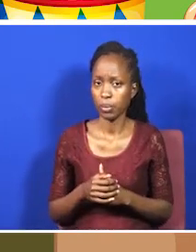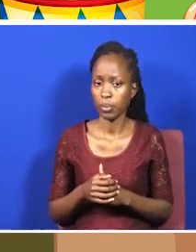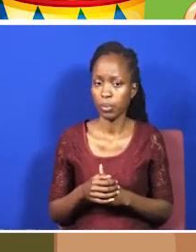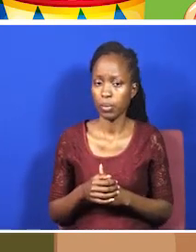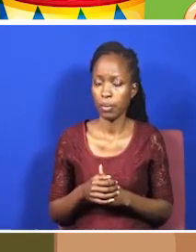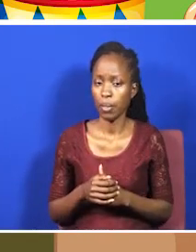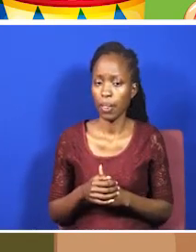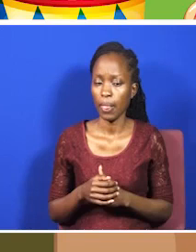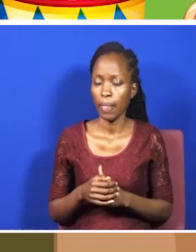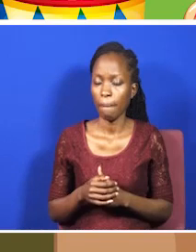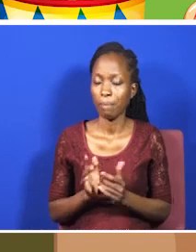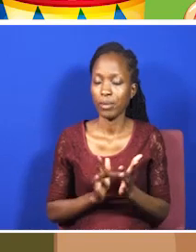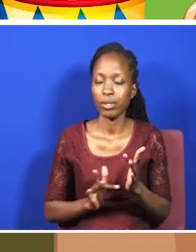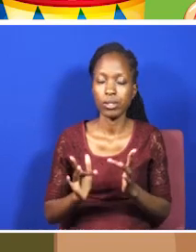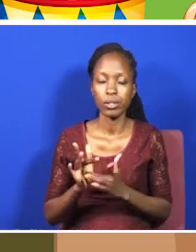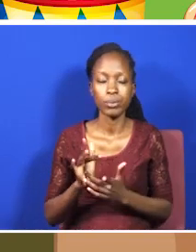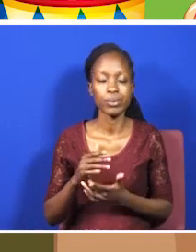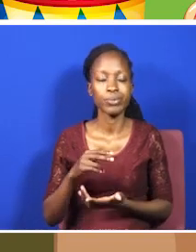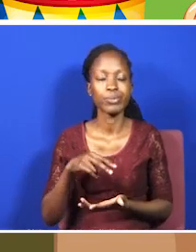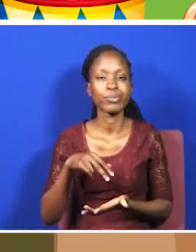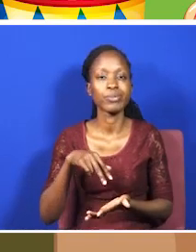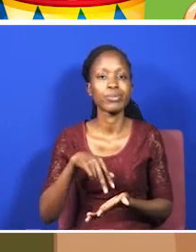you care that we are going to die?